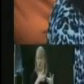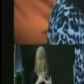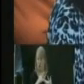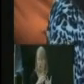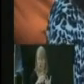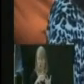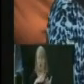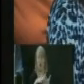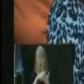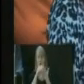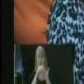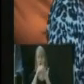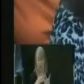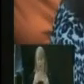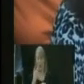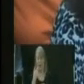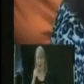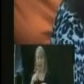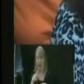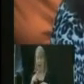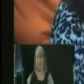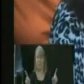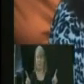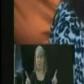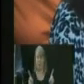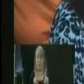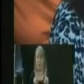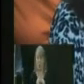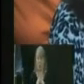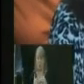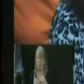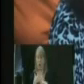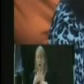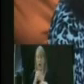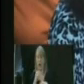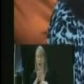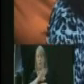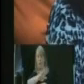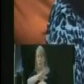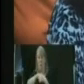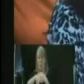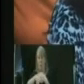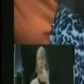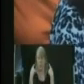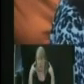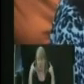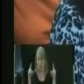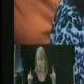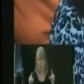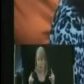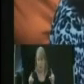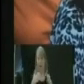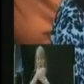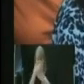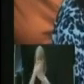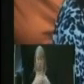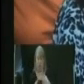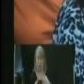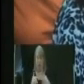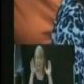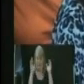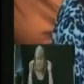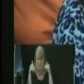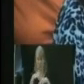behavior, gap closure, and overall student achievement. As a result, I was able to focus on the needs of